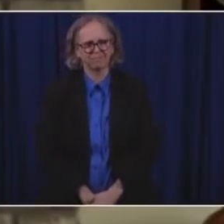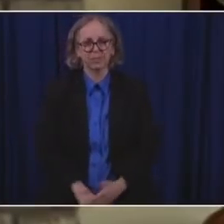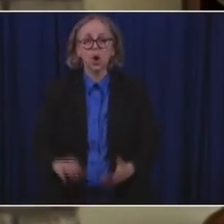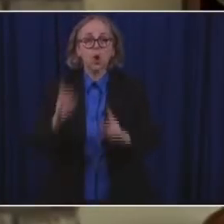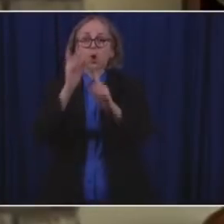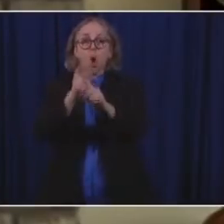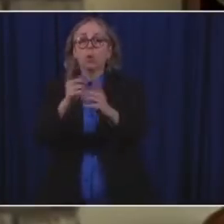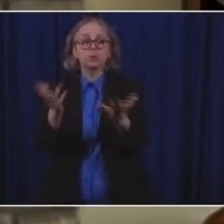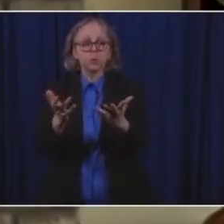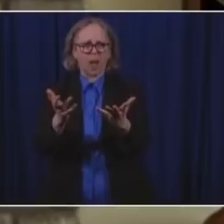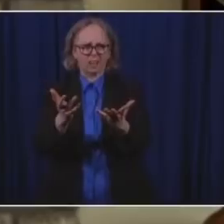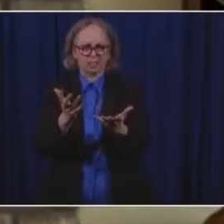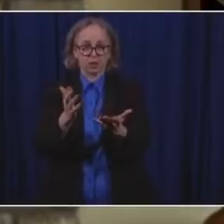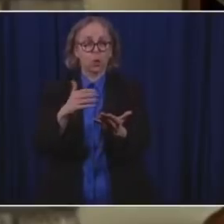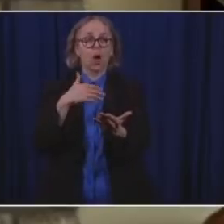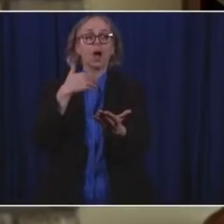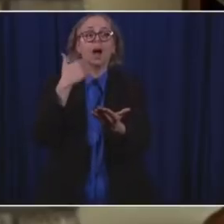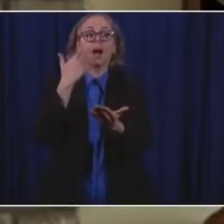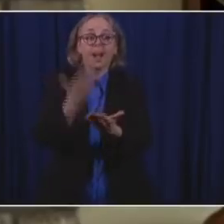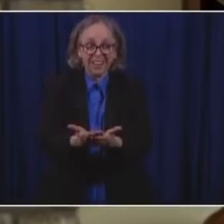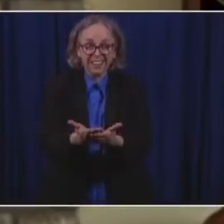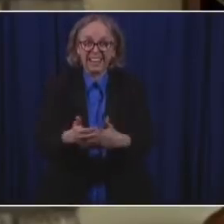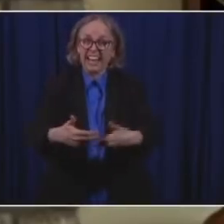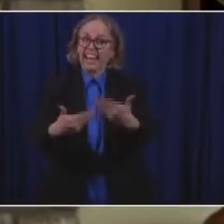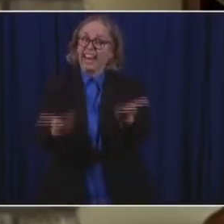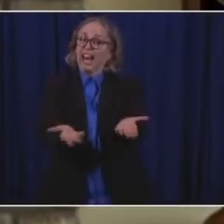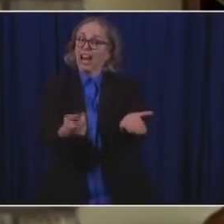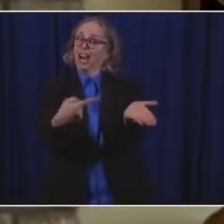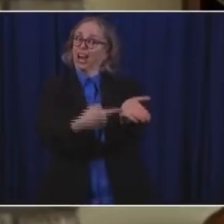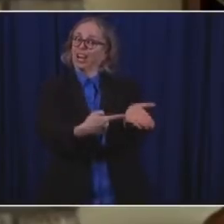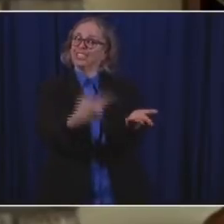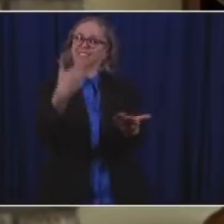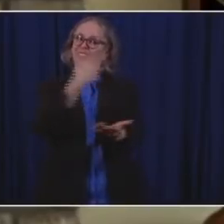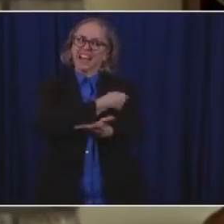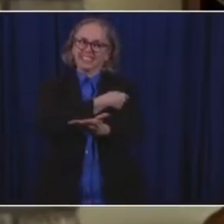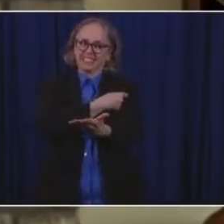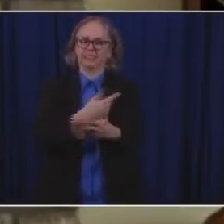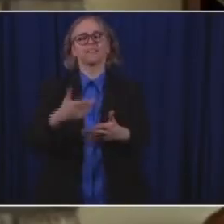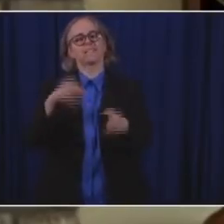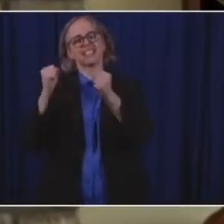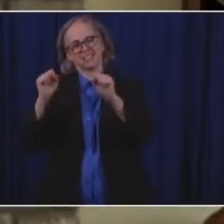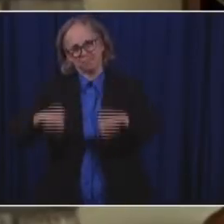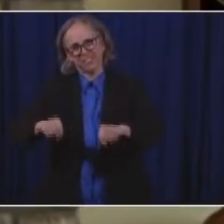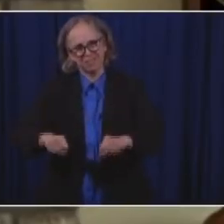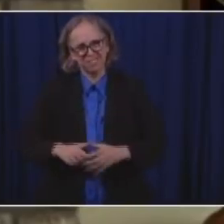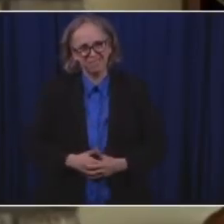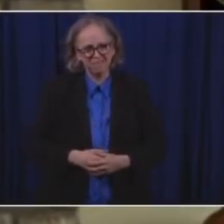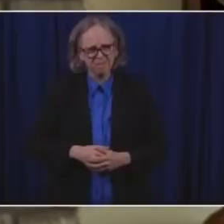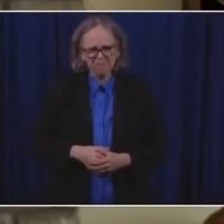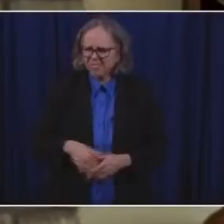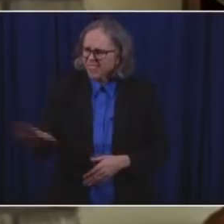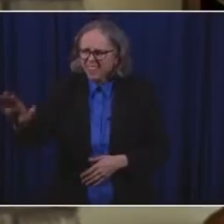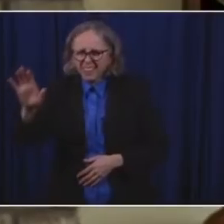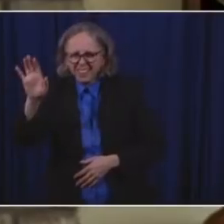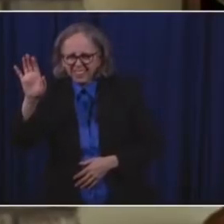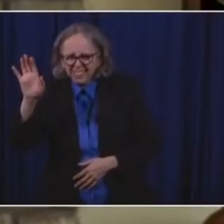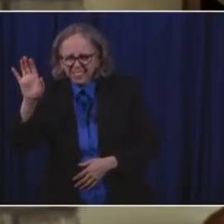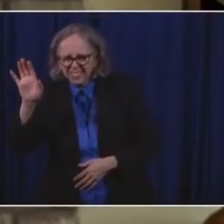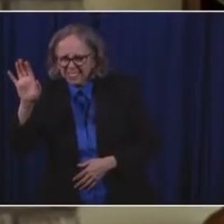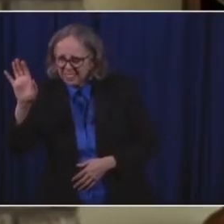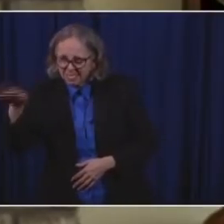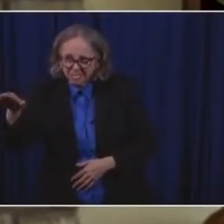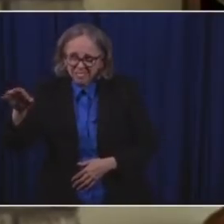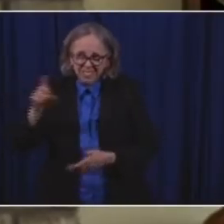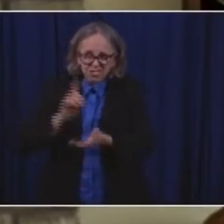and get to them as fast as we can. I don't know whether, Dr. Vanderhoff, you want to comment on this,